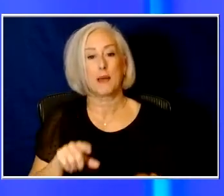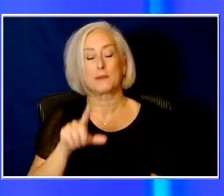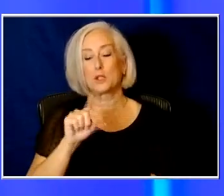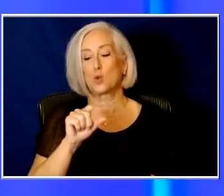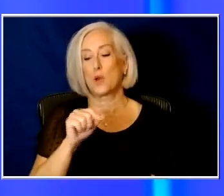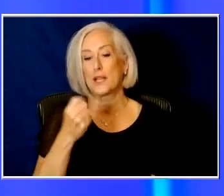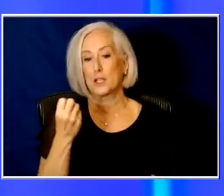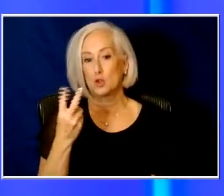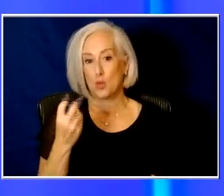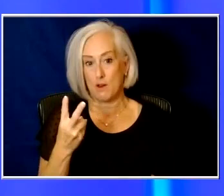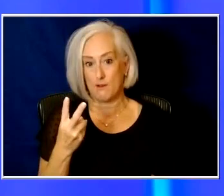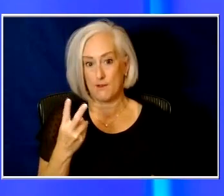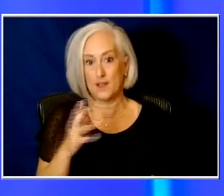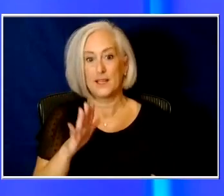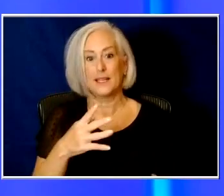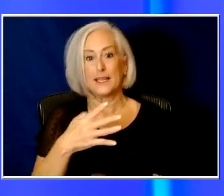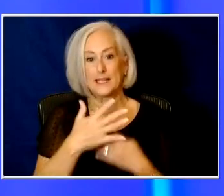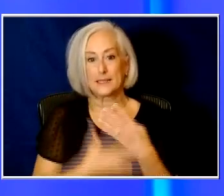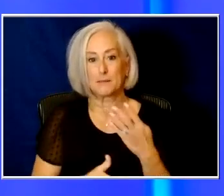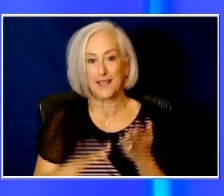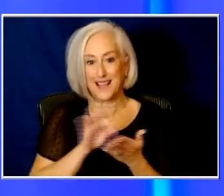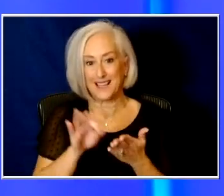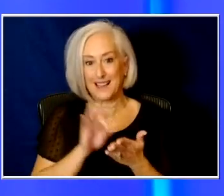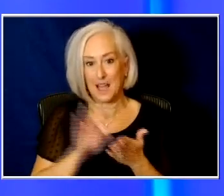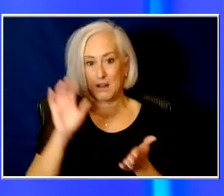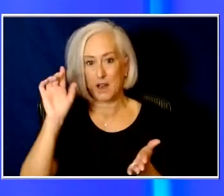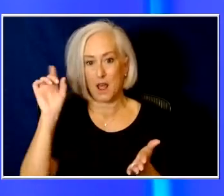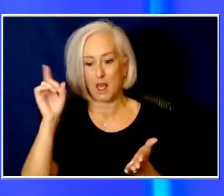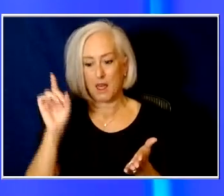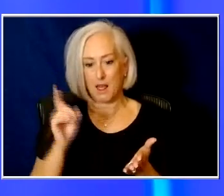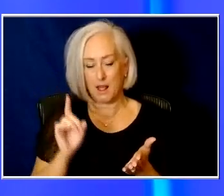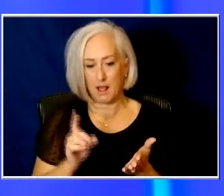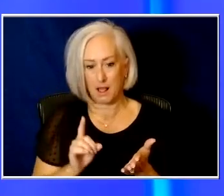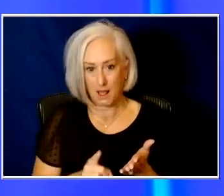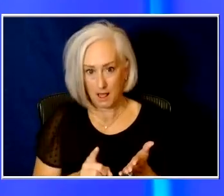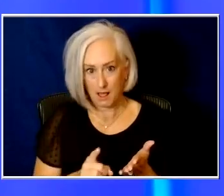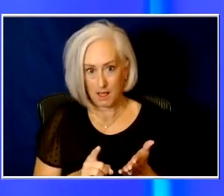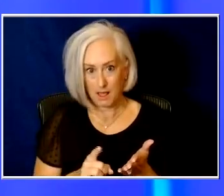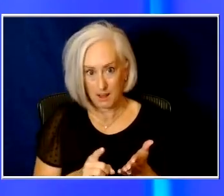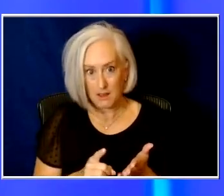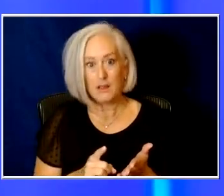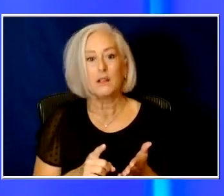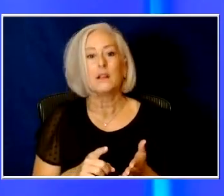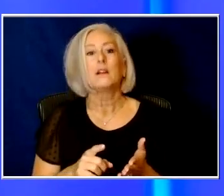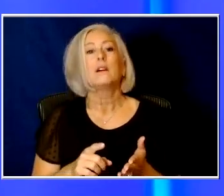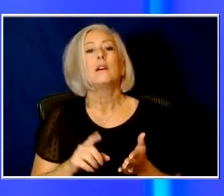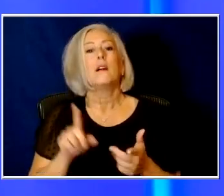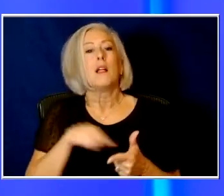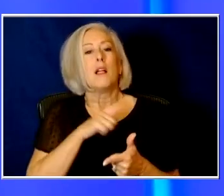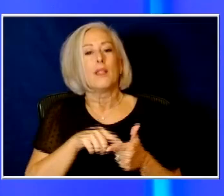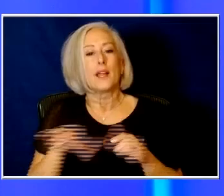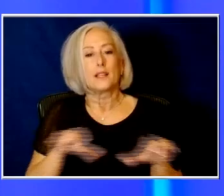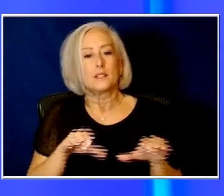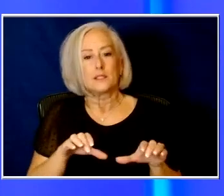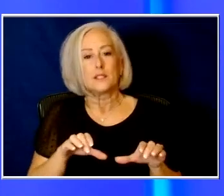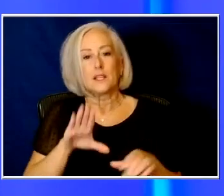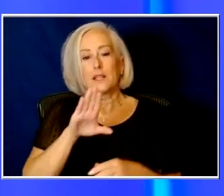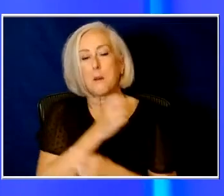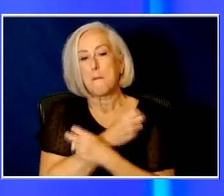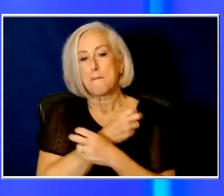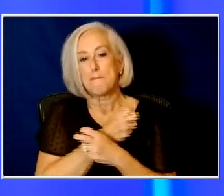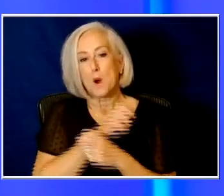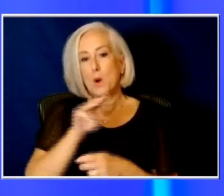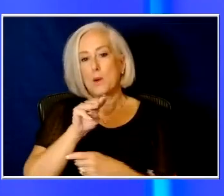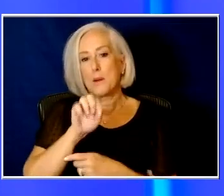his blood count started to drop. And further workup, like a bone marrow test, etc., revealed that he had acute